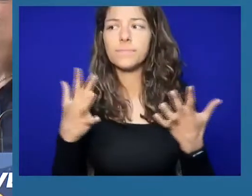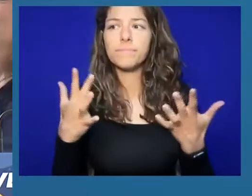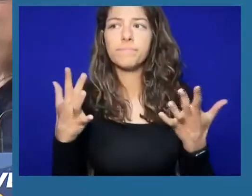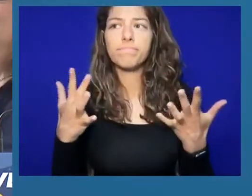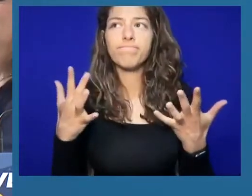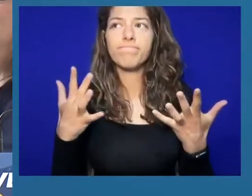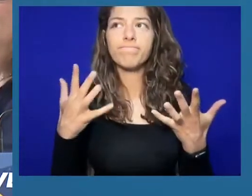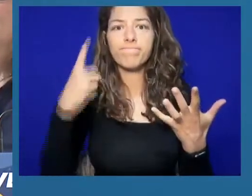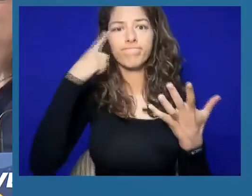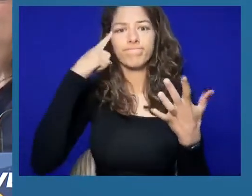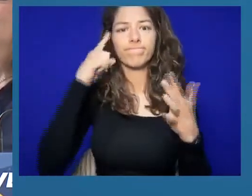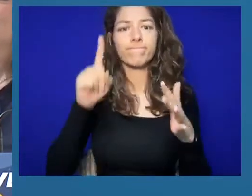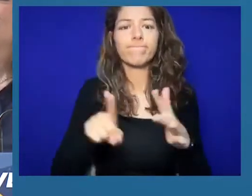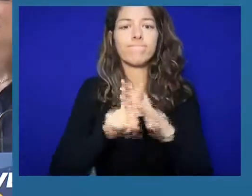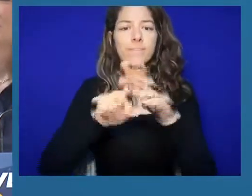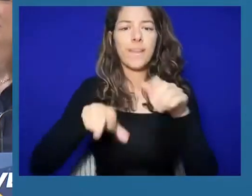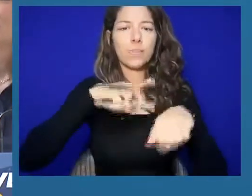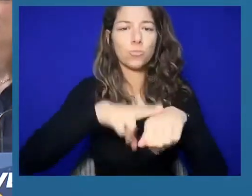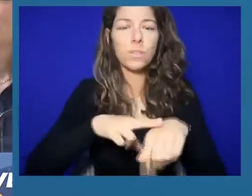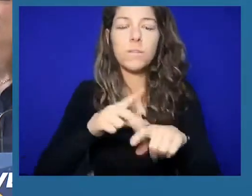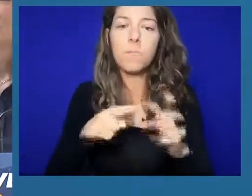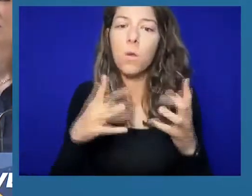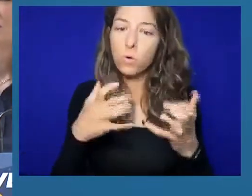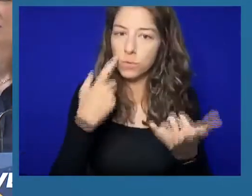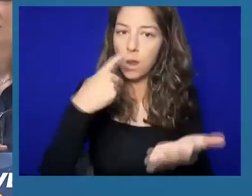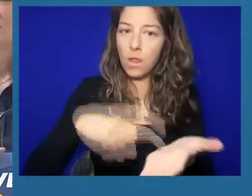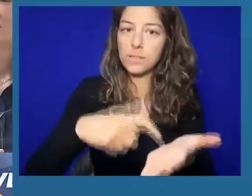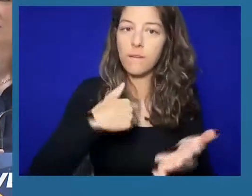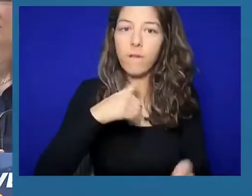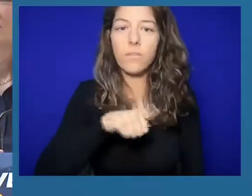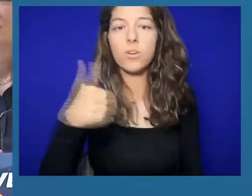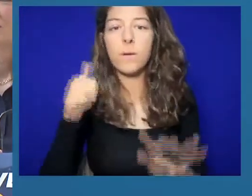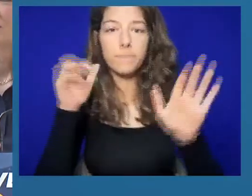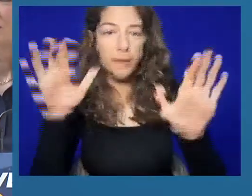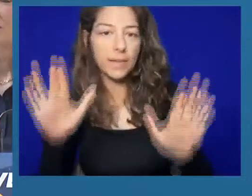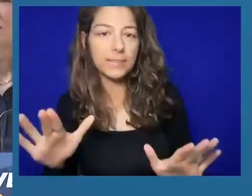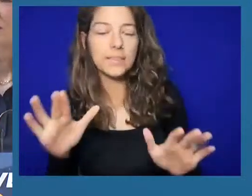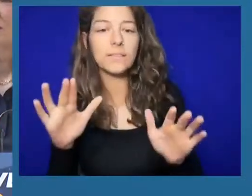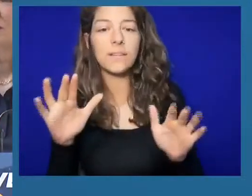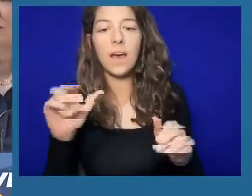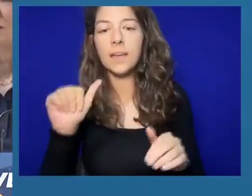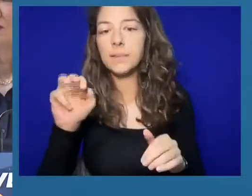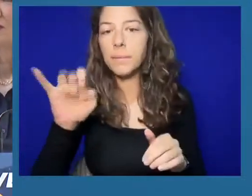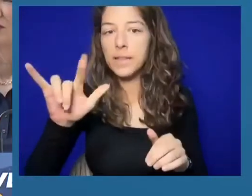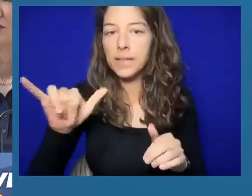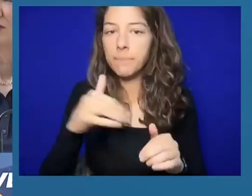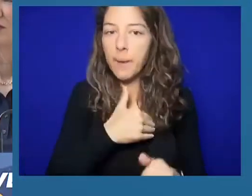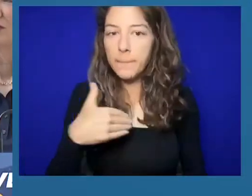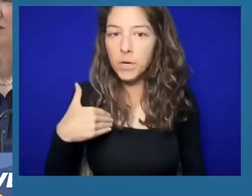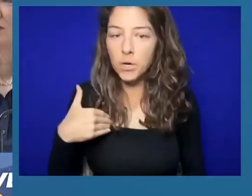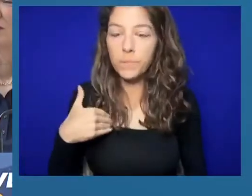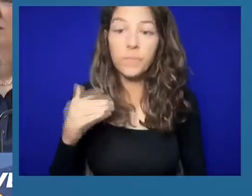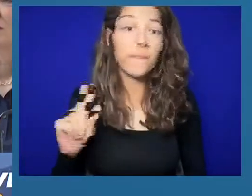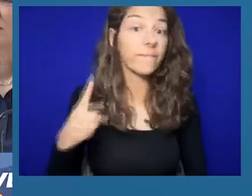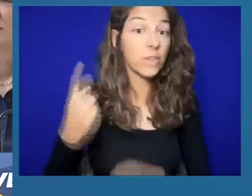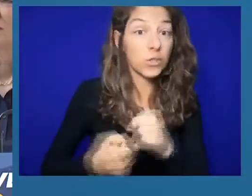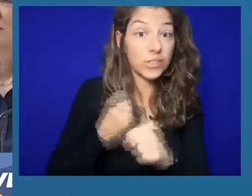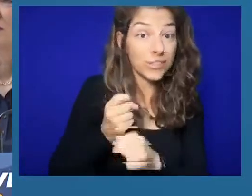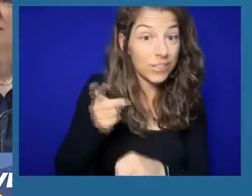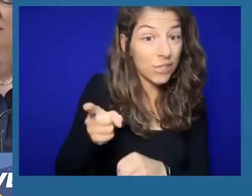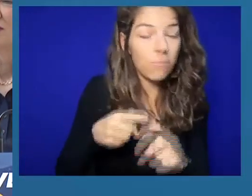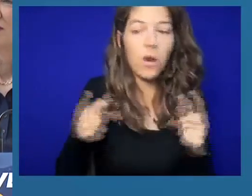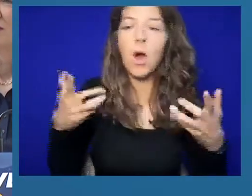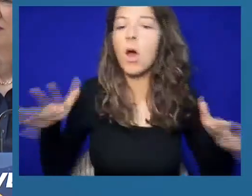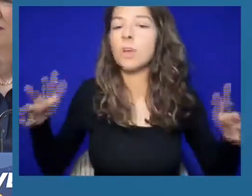your head. But first, I do want to acknowledge we have another amazing assembly member. It's her first year, but she's already a